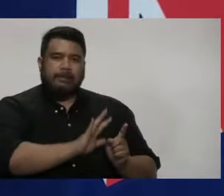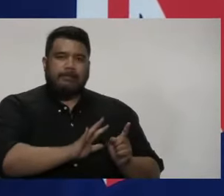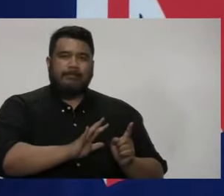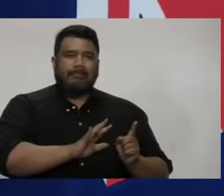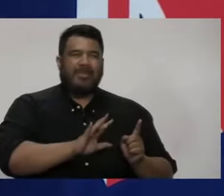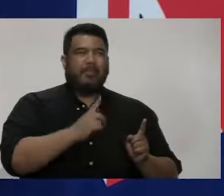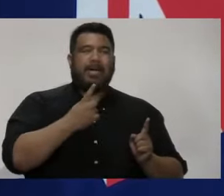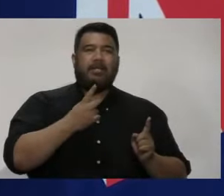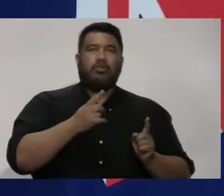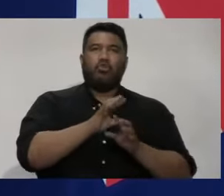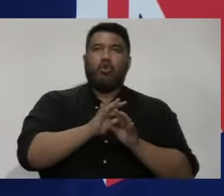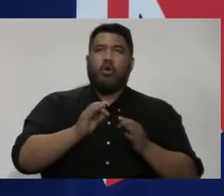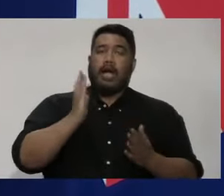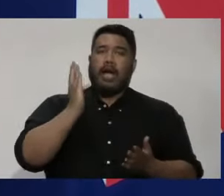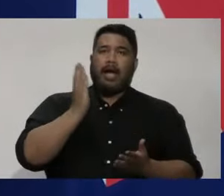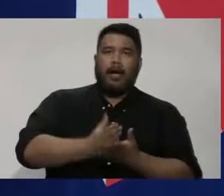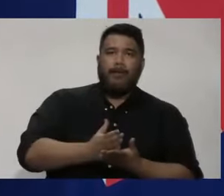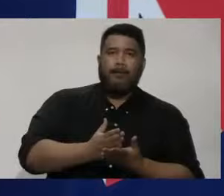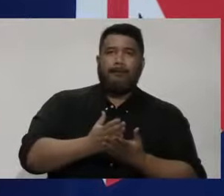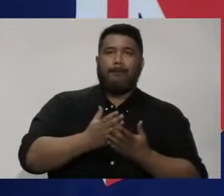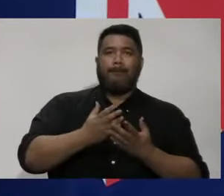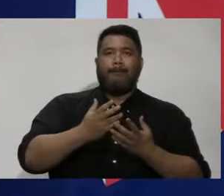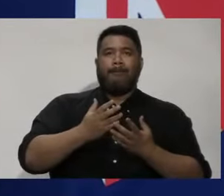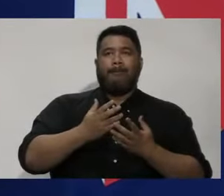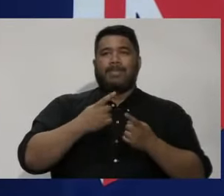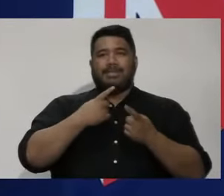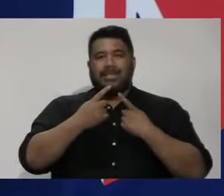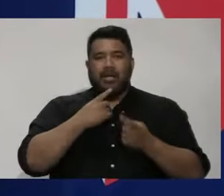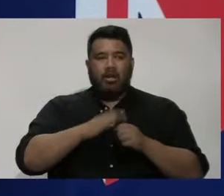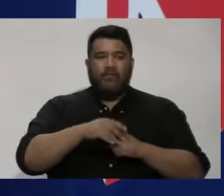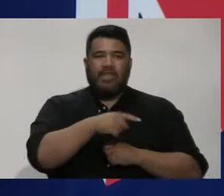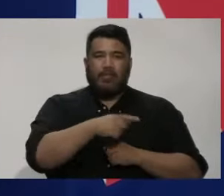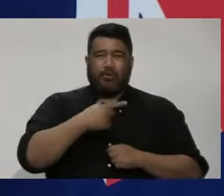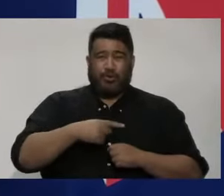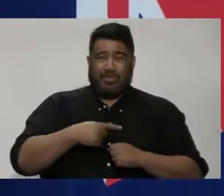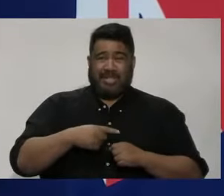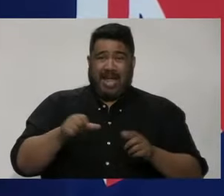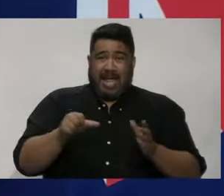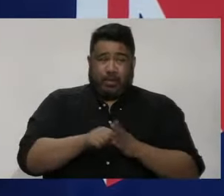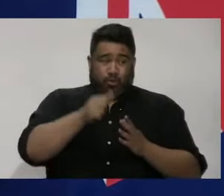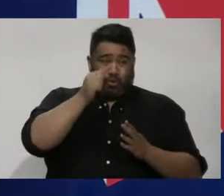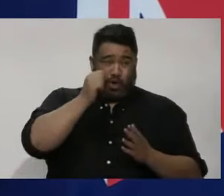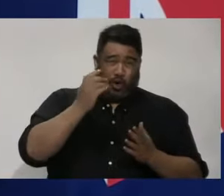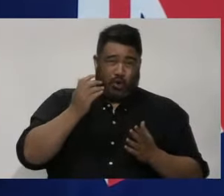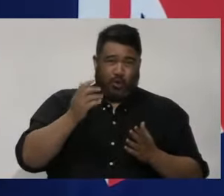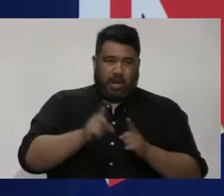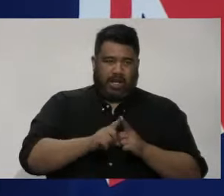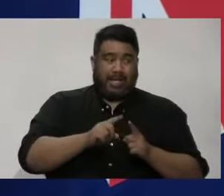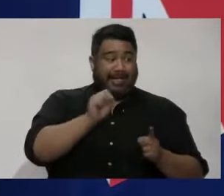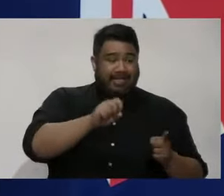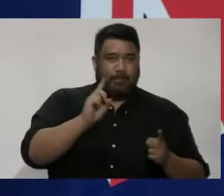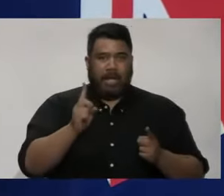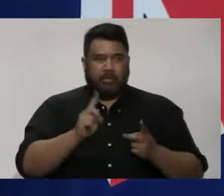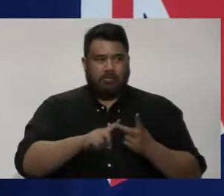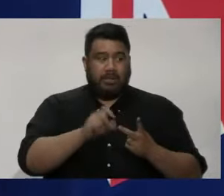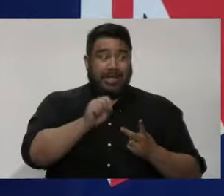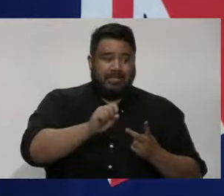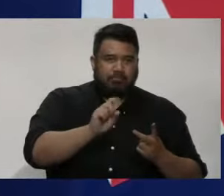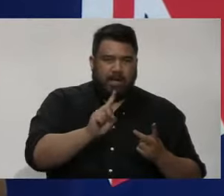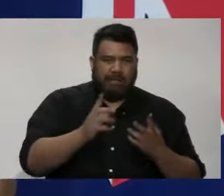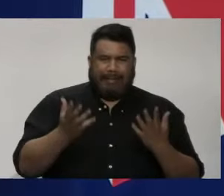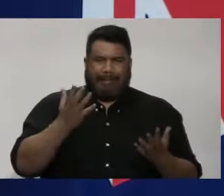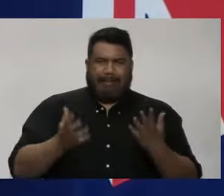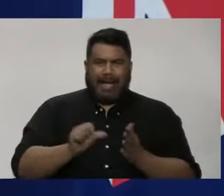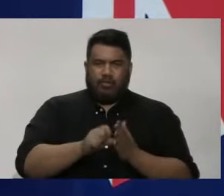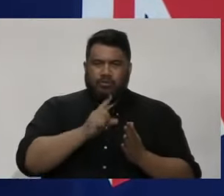there's been a lot of caveats around modelling for clusters that make it very hard to make those calls. So we'd have to make